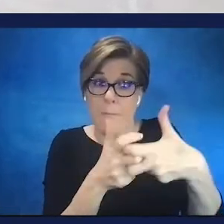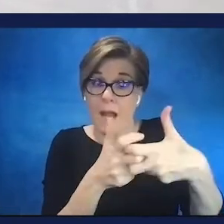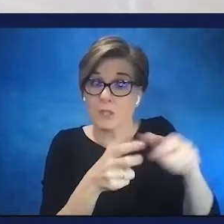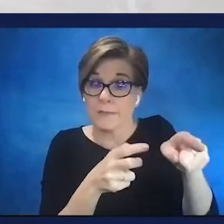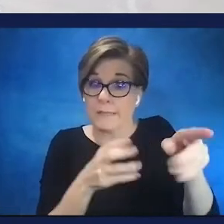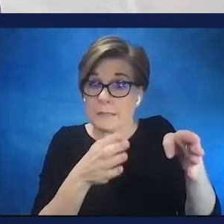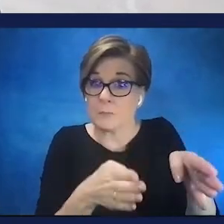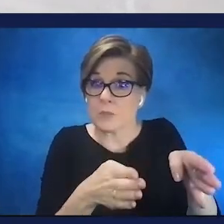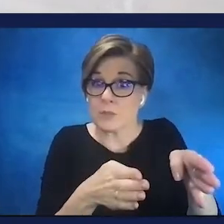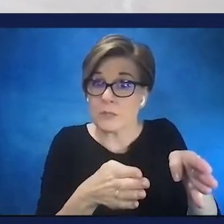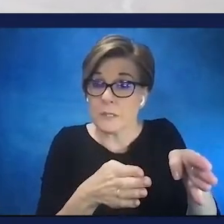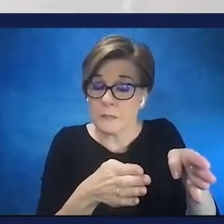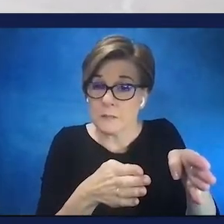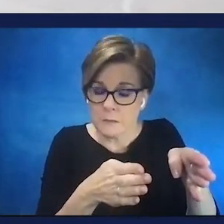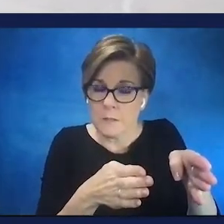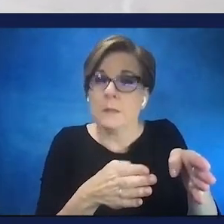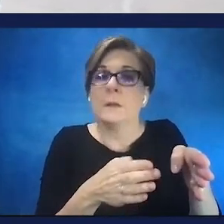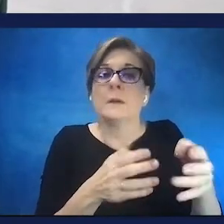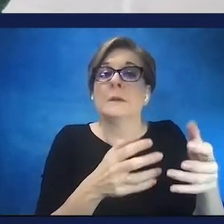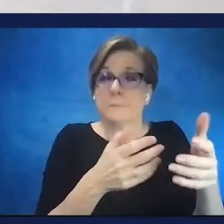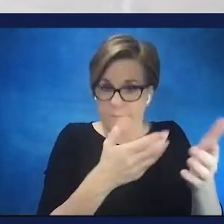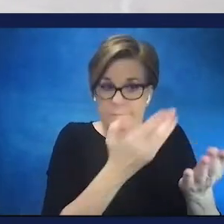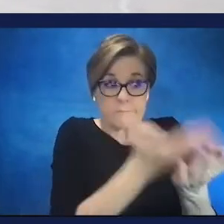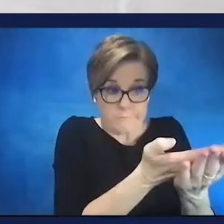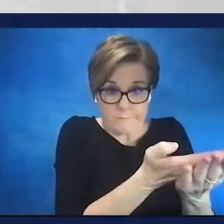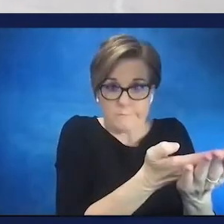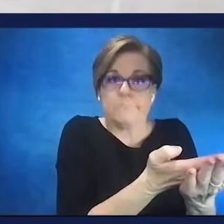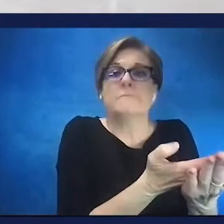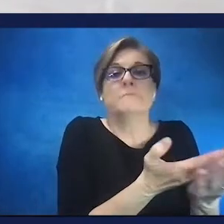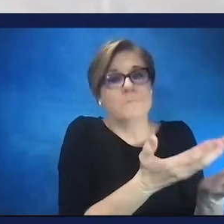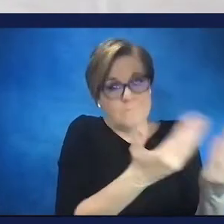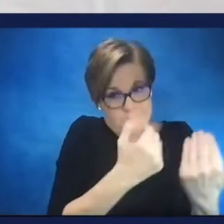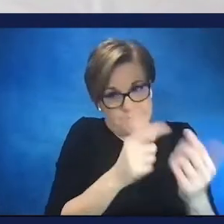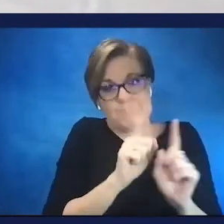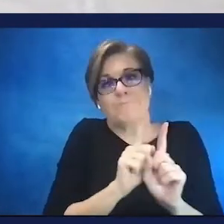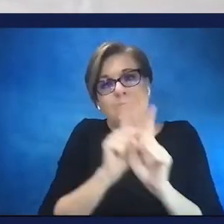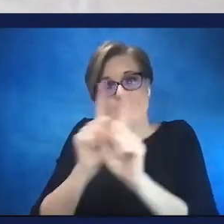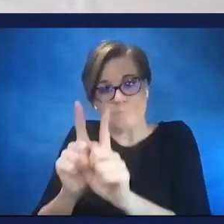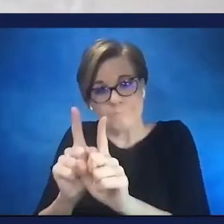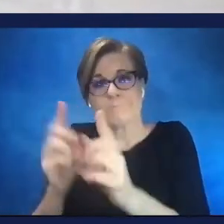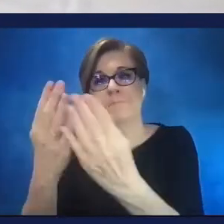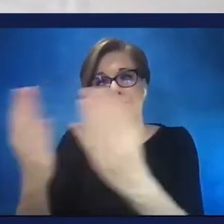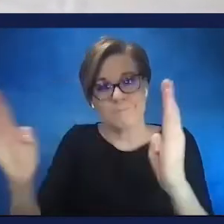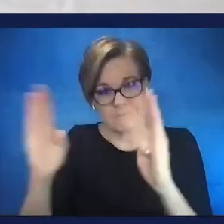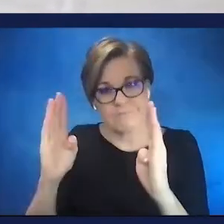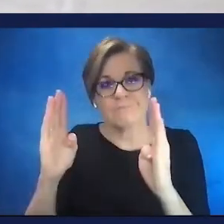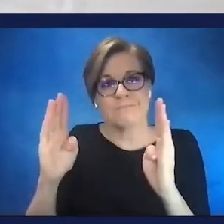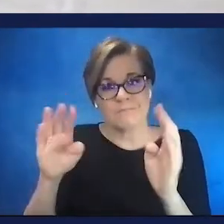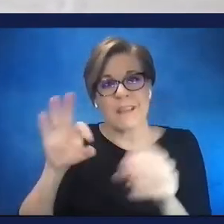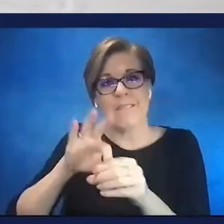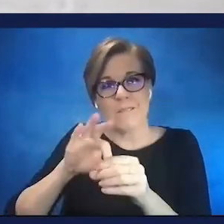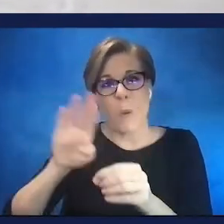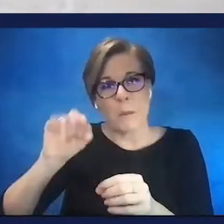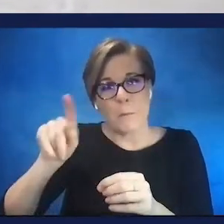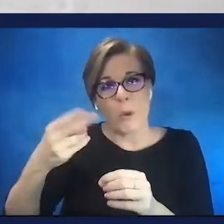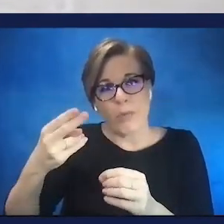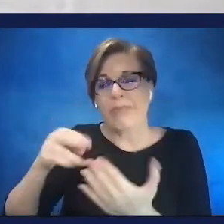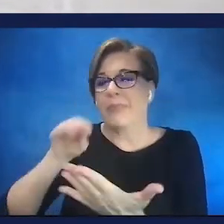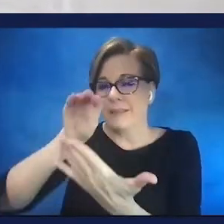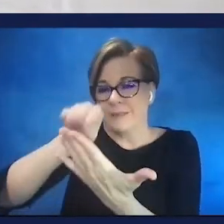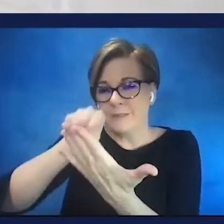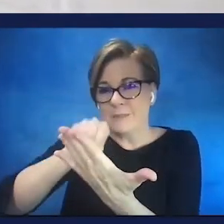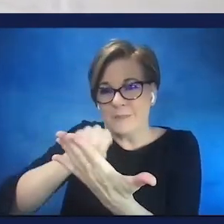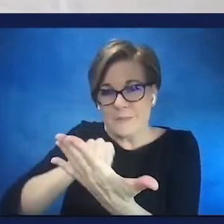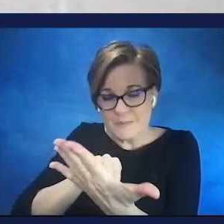voter, and then will ask them to go over to the voting booths, fill out their ballots, and then